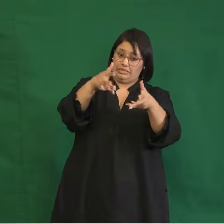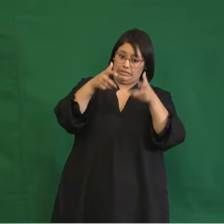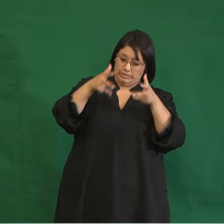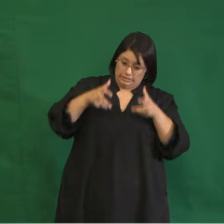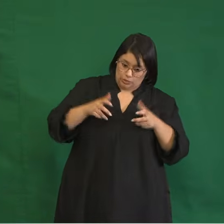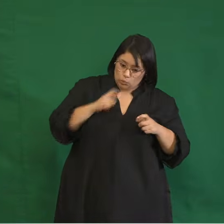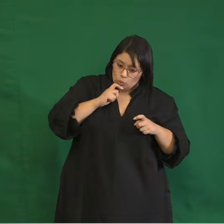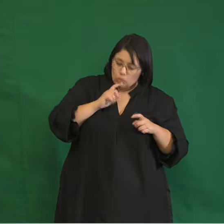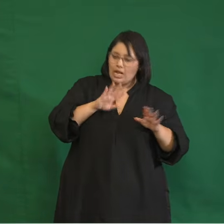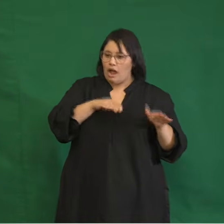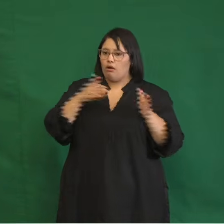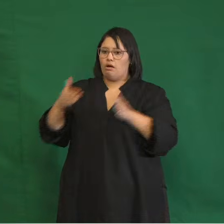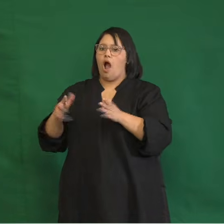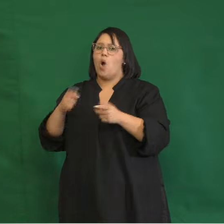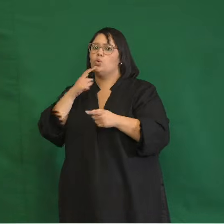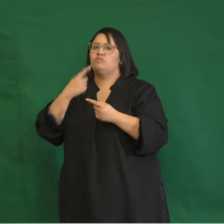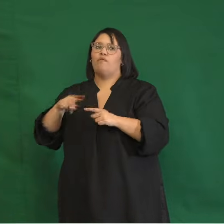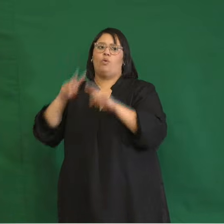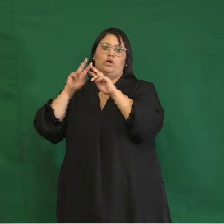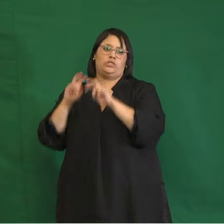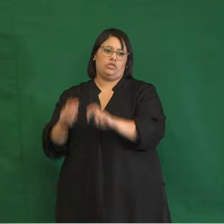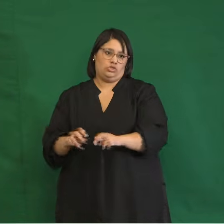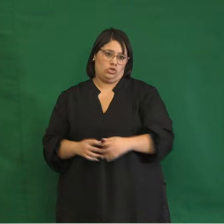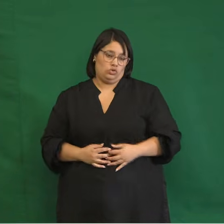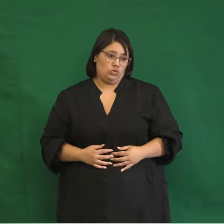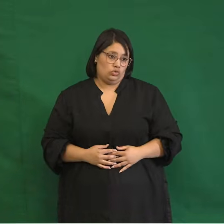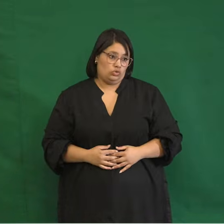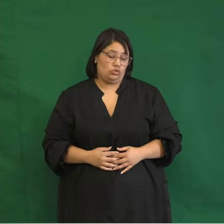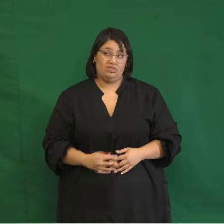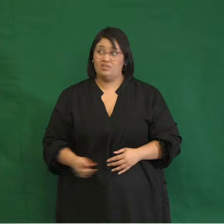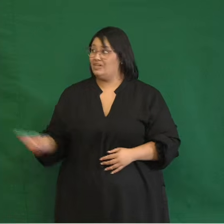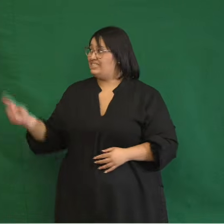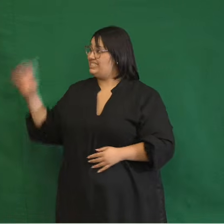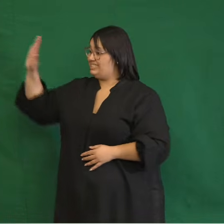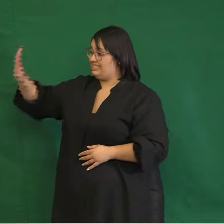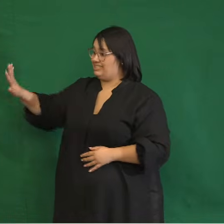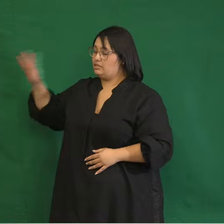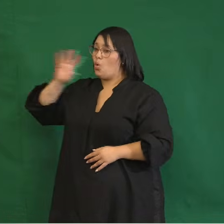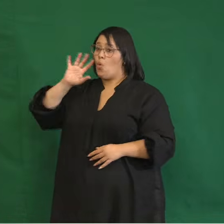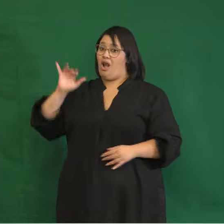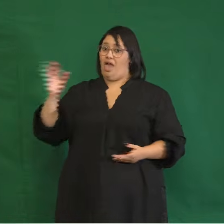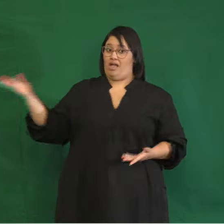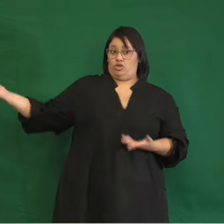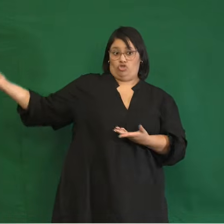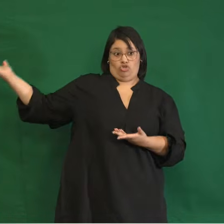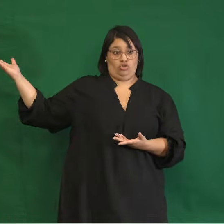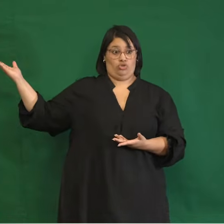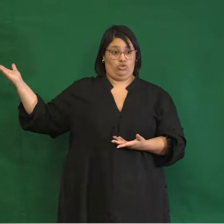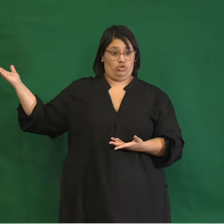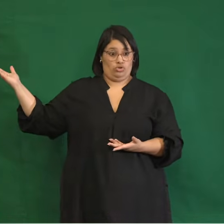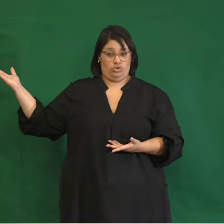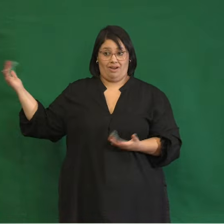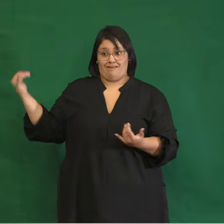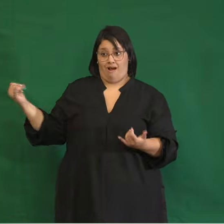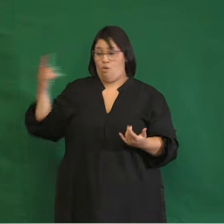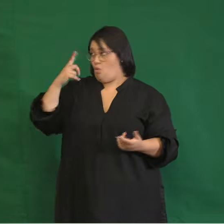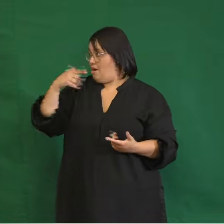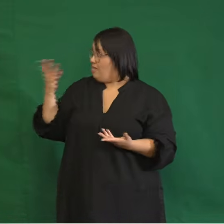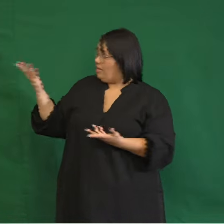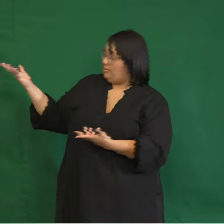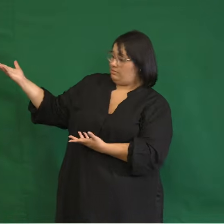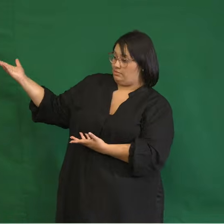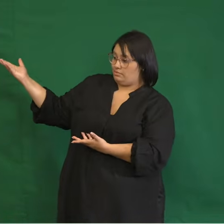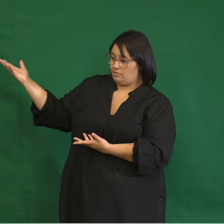in research. So this is what their synsets look like at the moment.